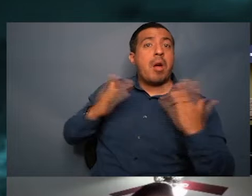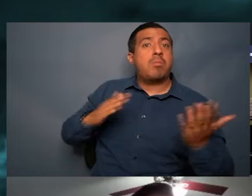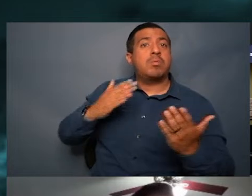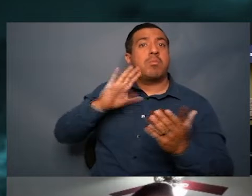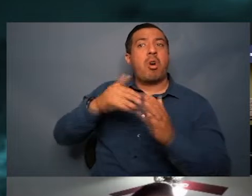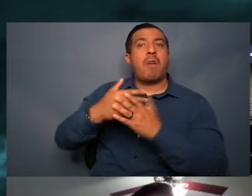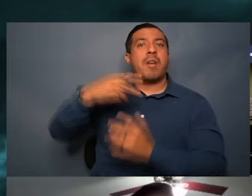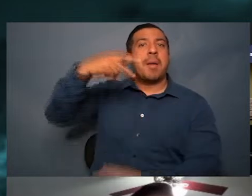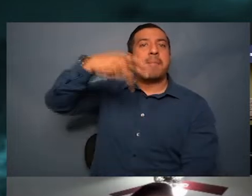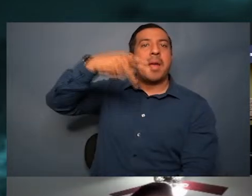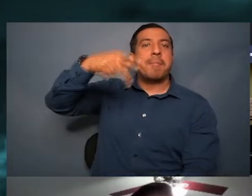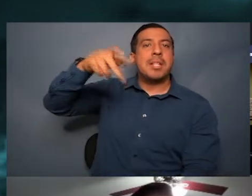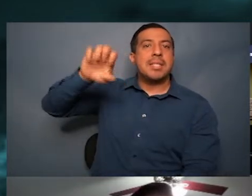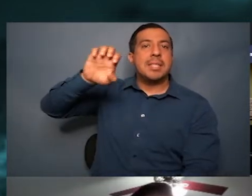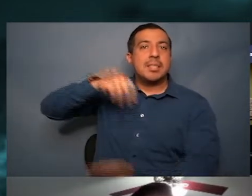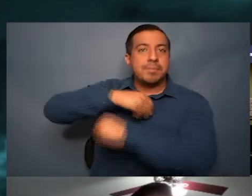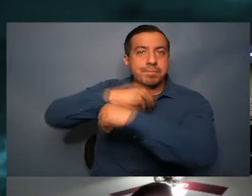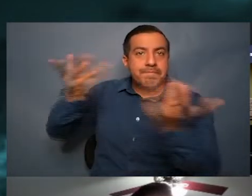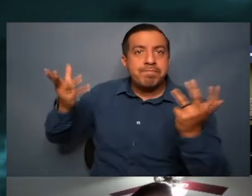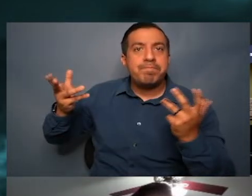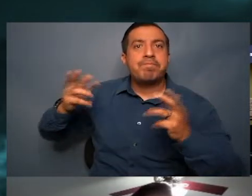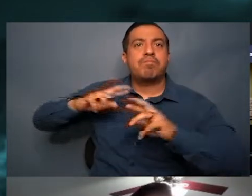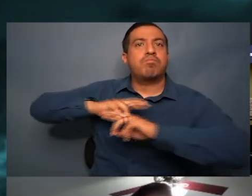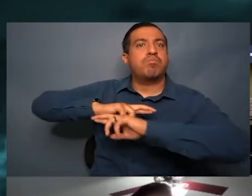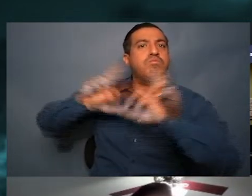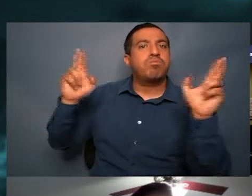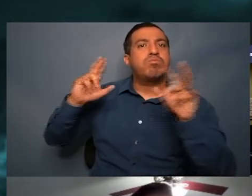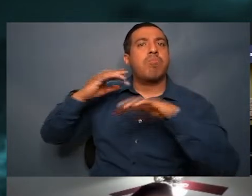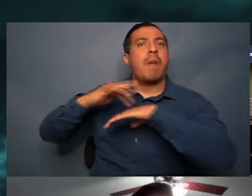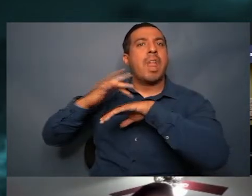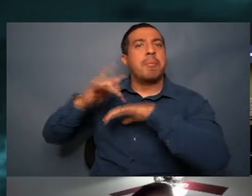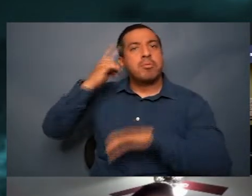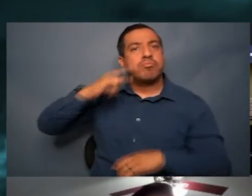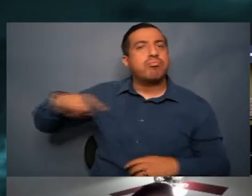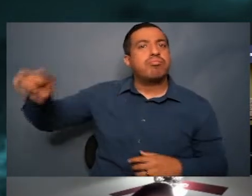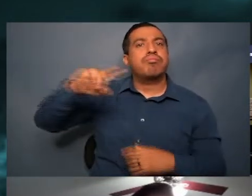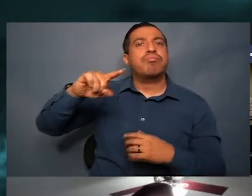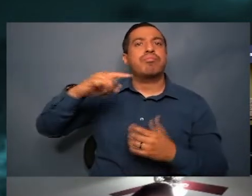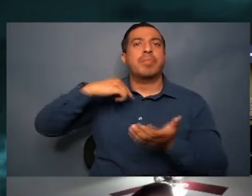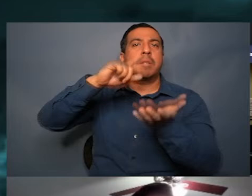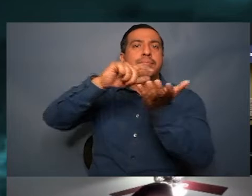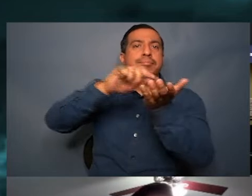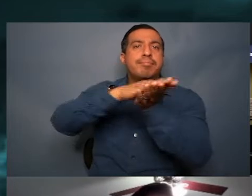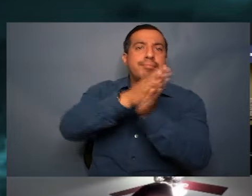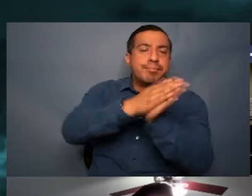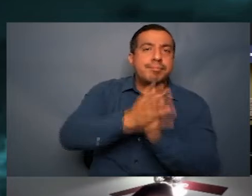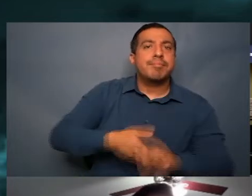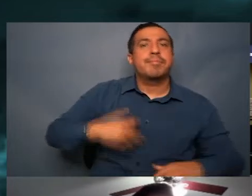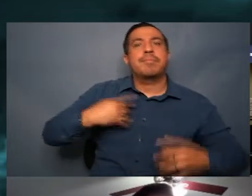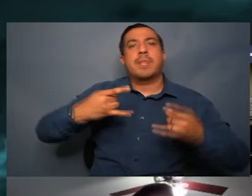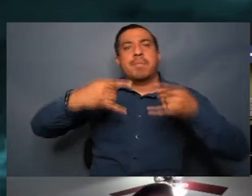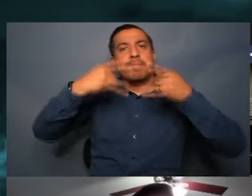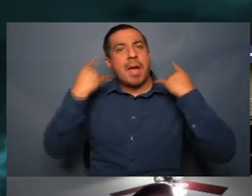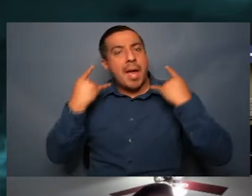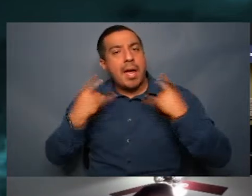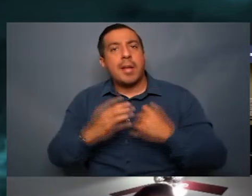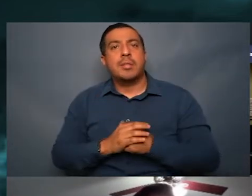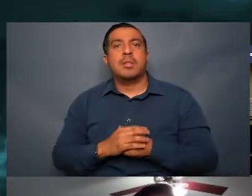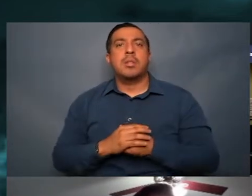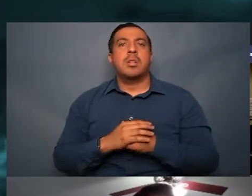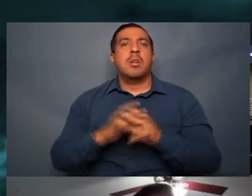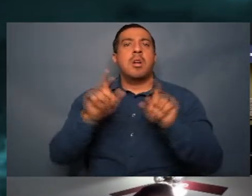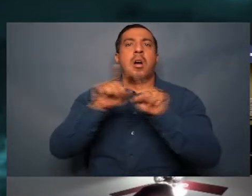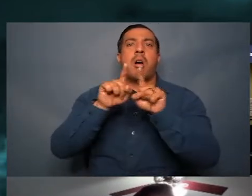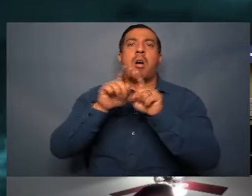of the PPE ready and available, from hand sanitizer to masks. Also